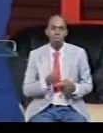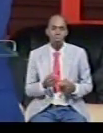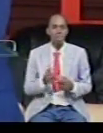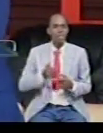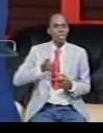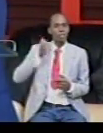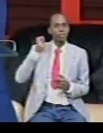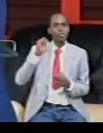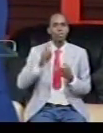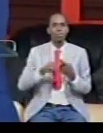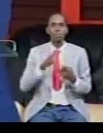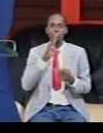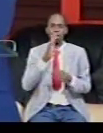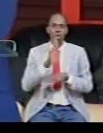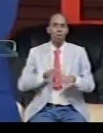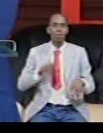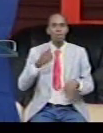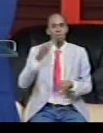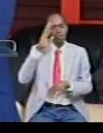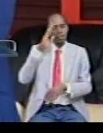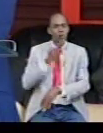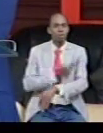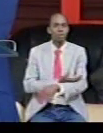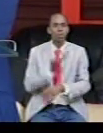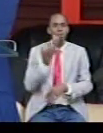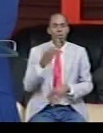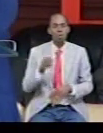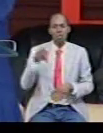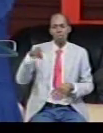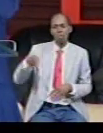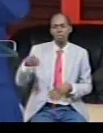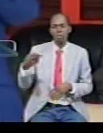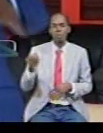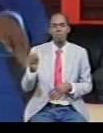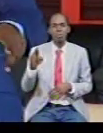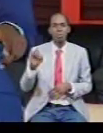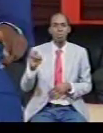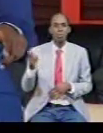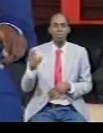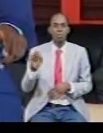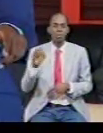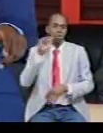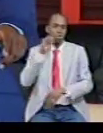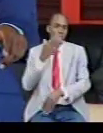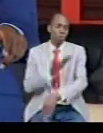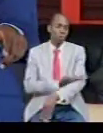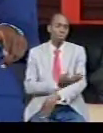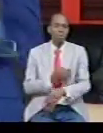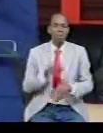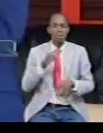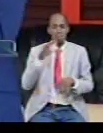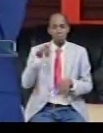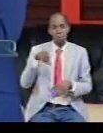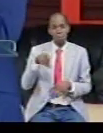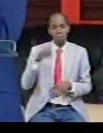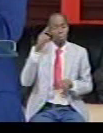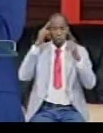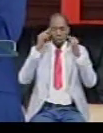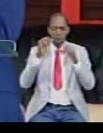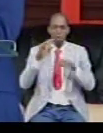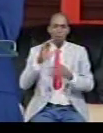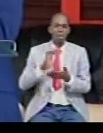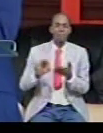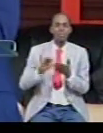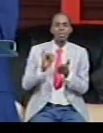called the son of Pharaoh's daughter. He counted that gain as loss. If he